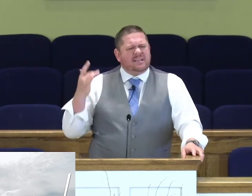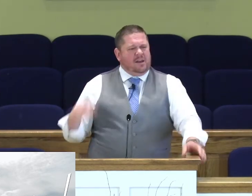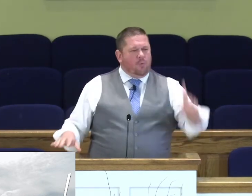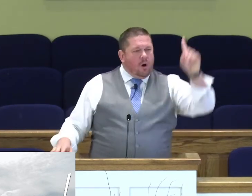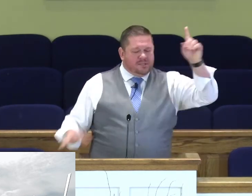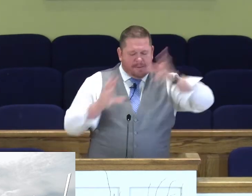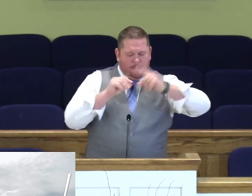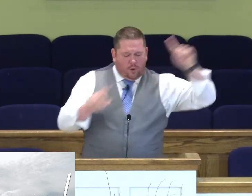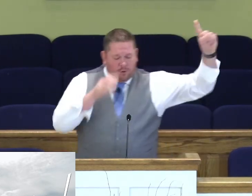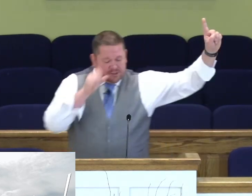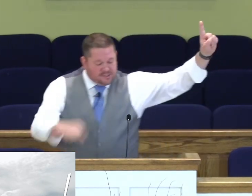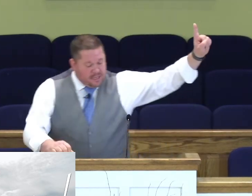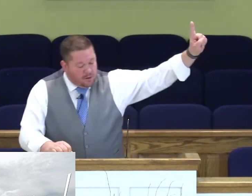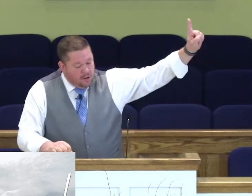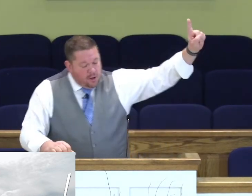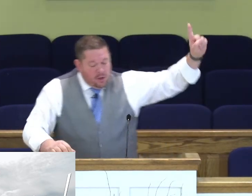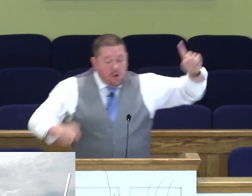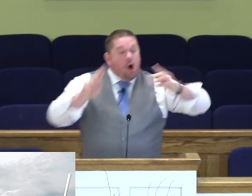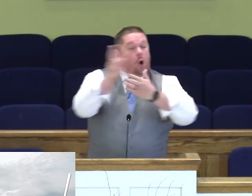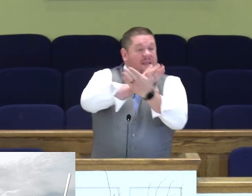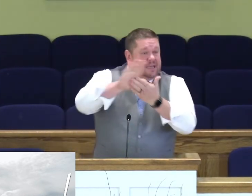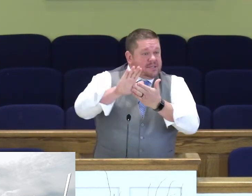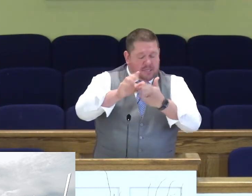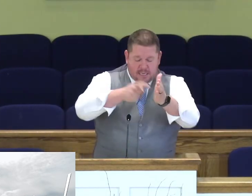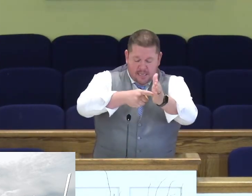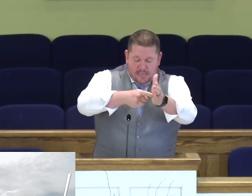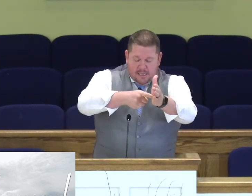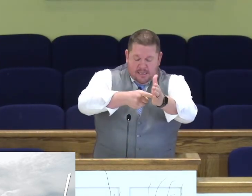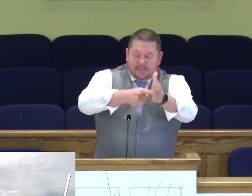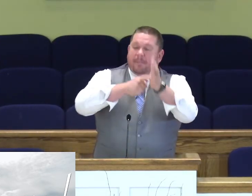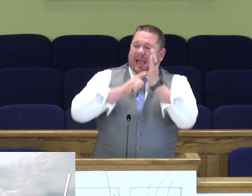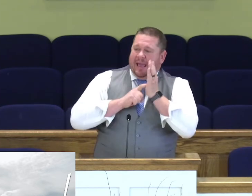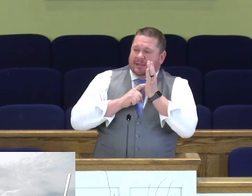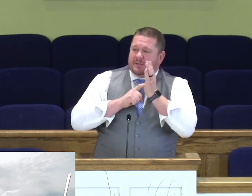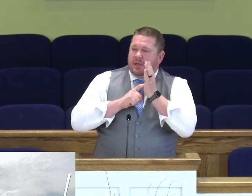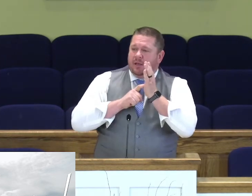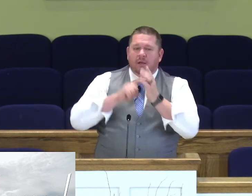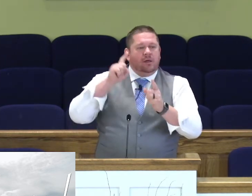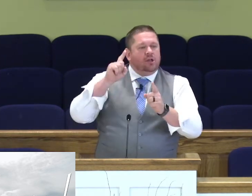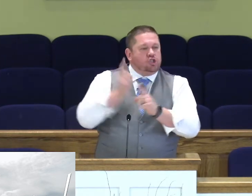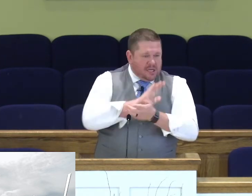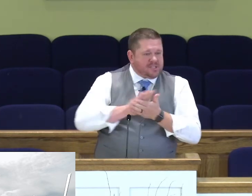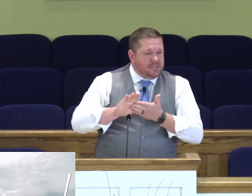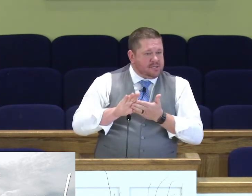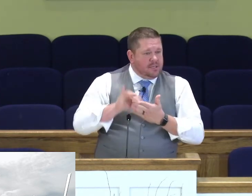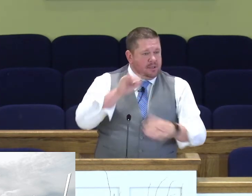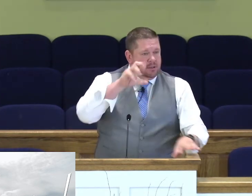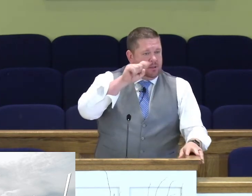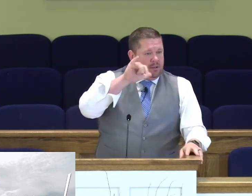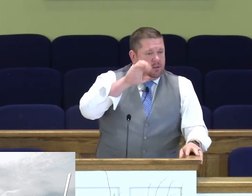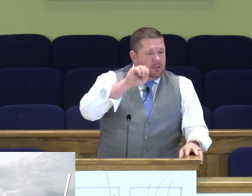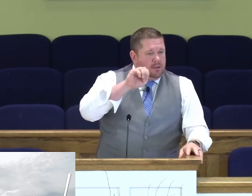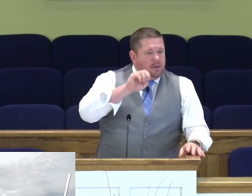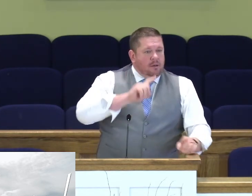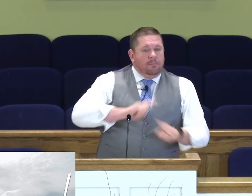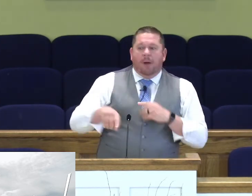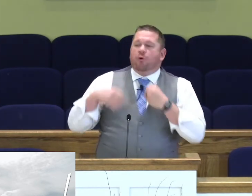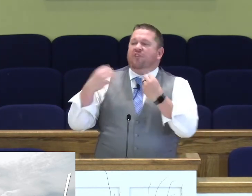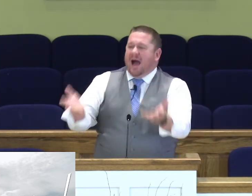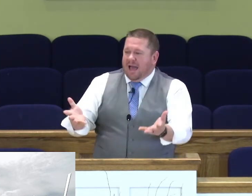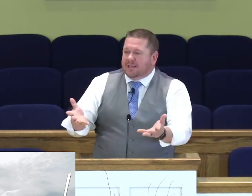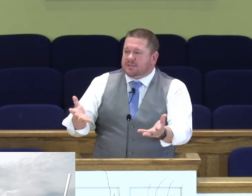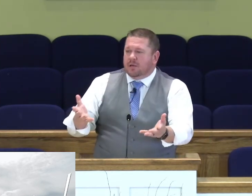Why is that? Number one, statement number one. Don't miss this now. Holiness demands justice,